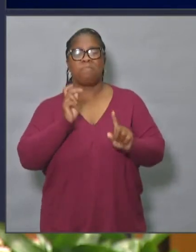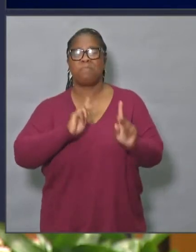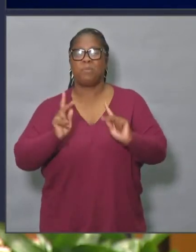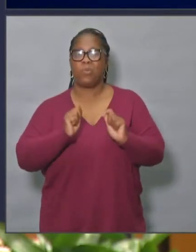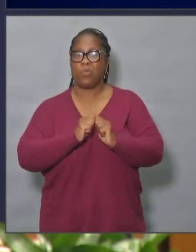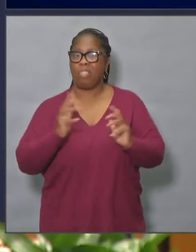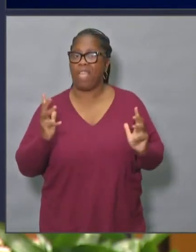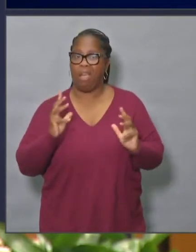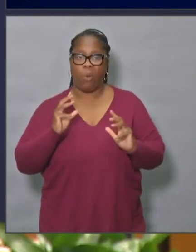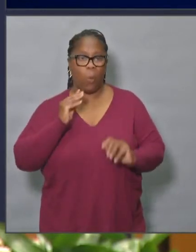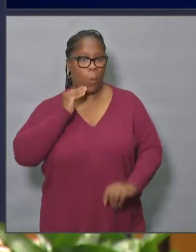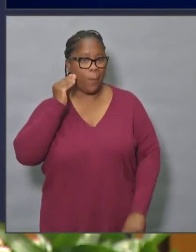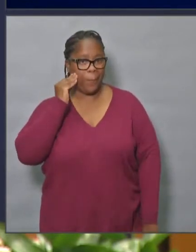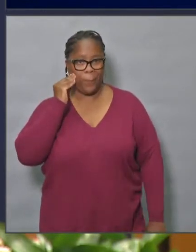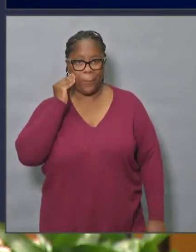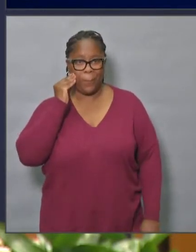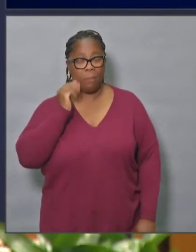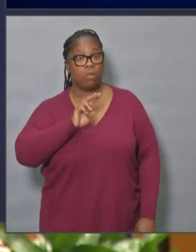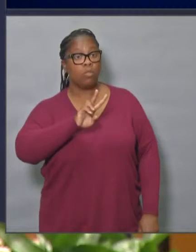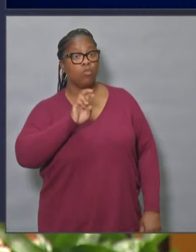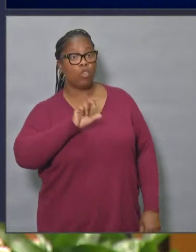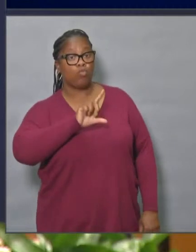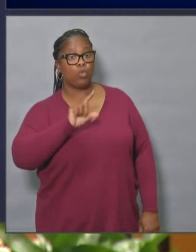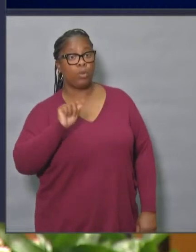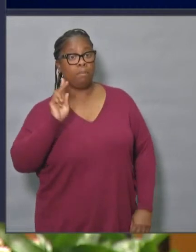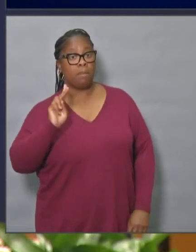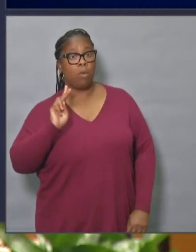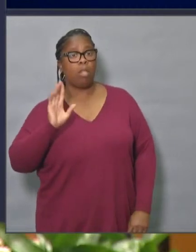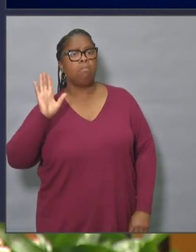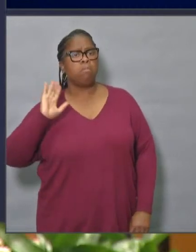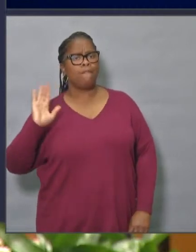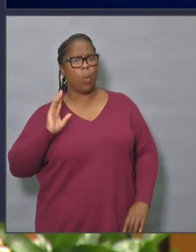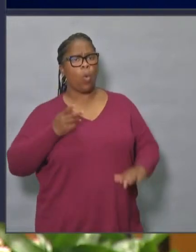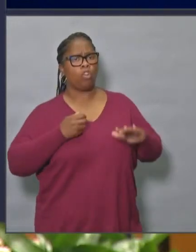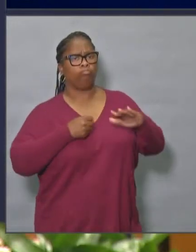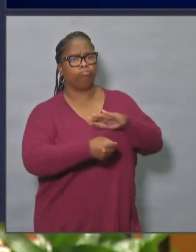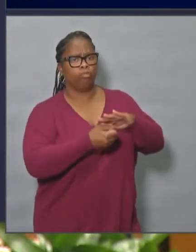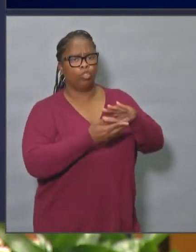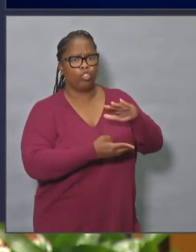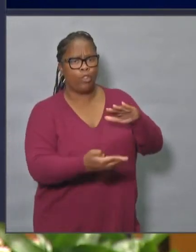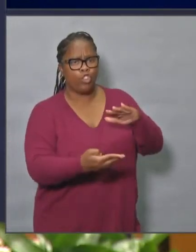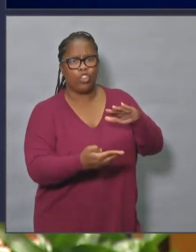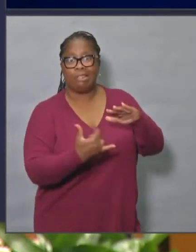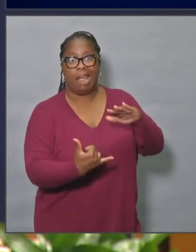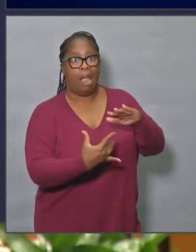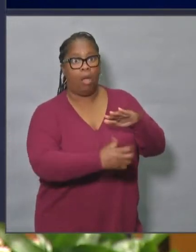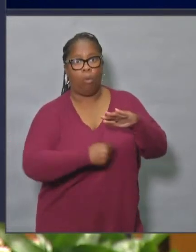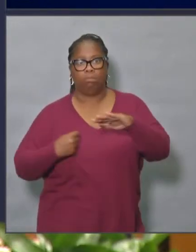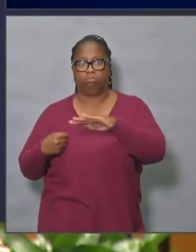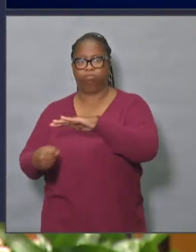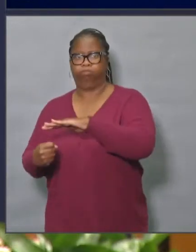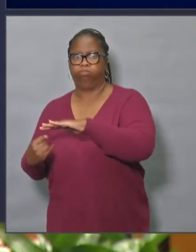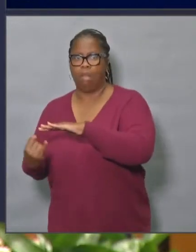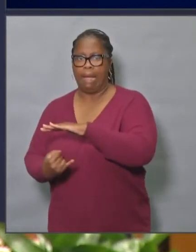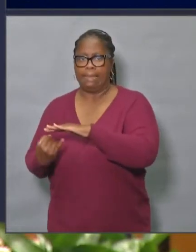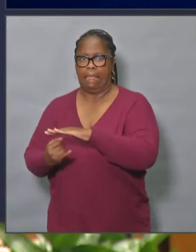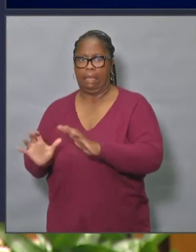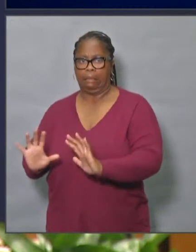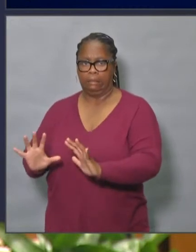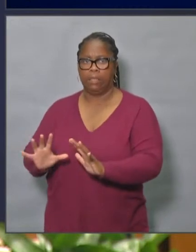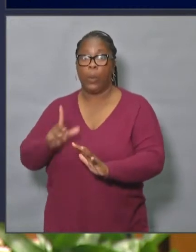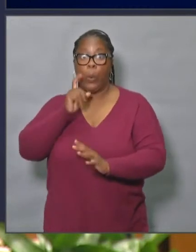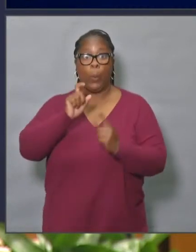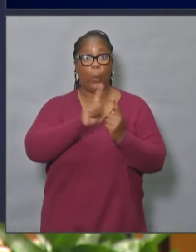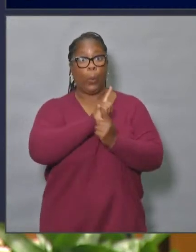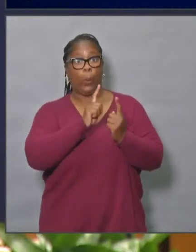homelessness. 220 people who were sheltered were appropriately isolated, and their close contacts were